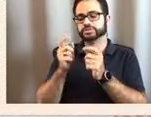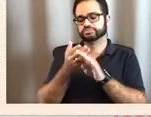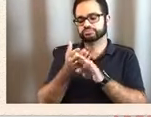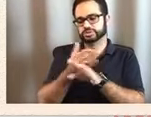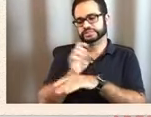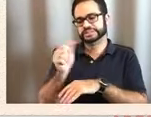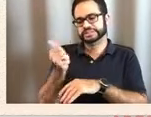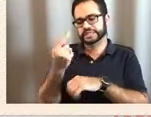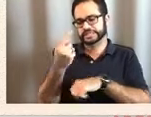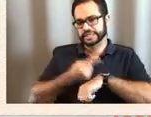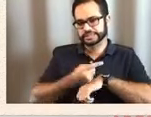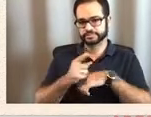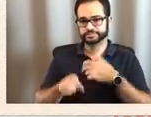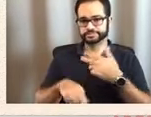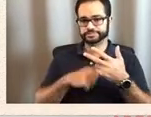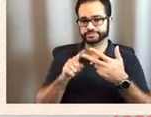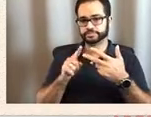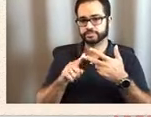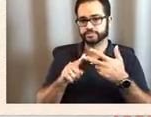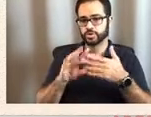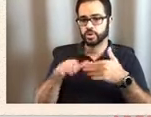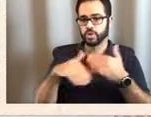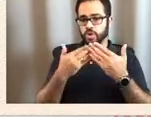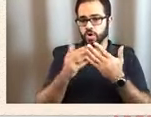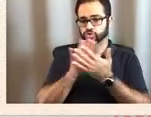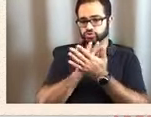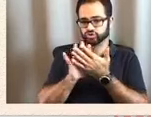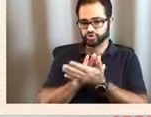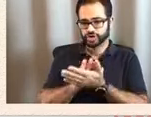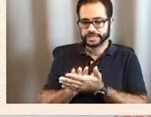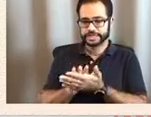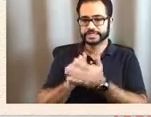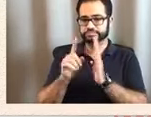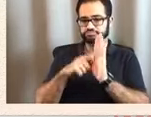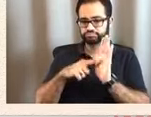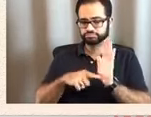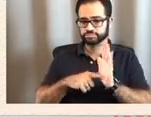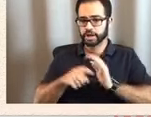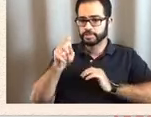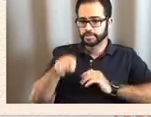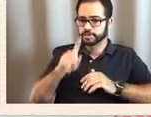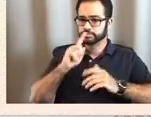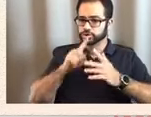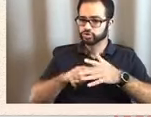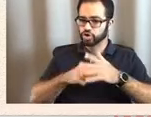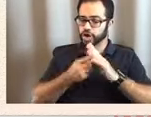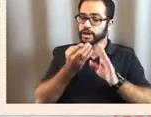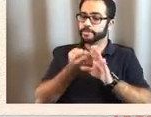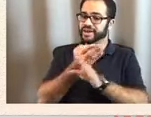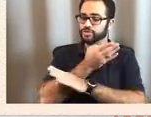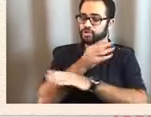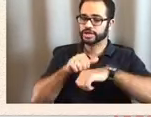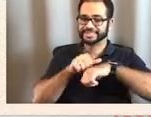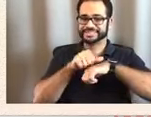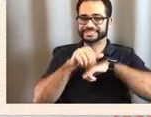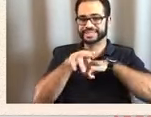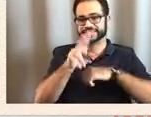3. All screenings in the Clearinghouse must be initiated prior to sending an applicant for